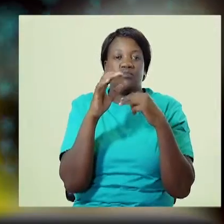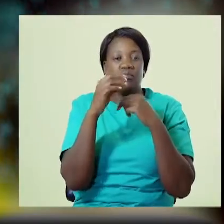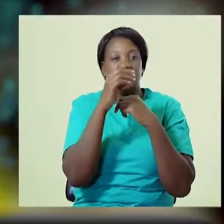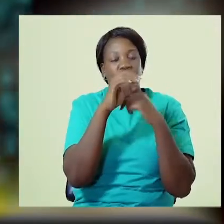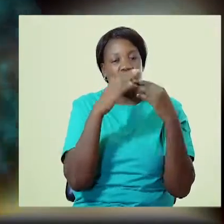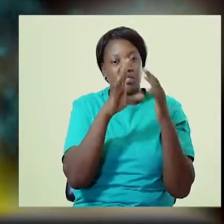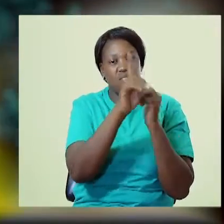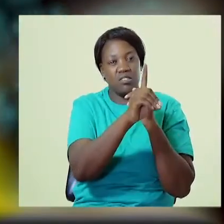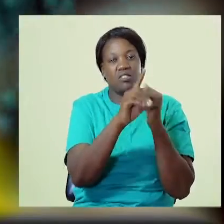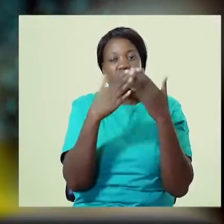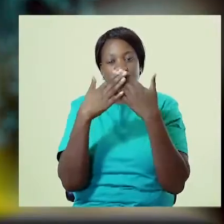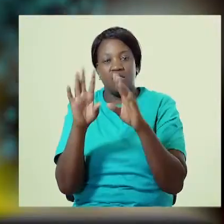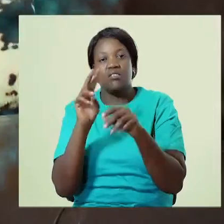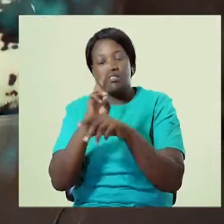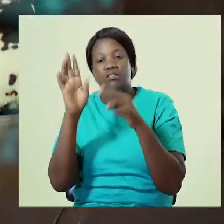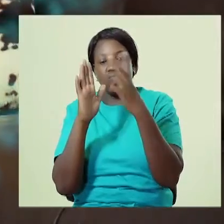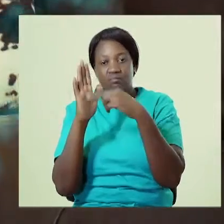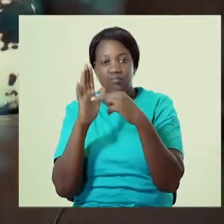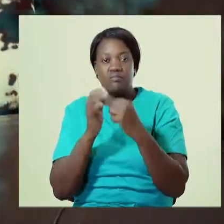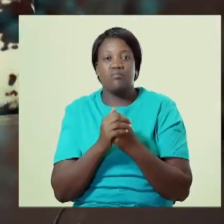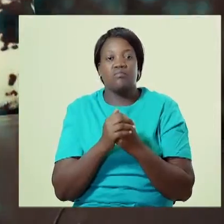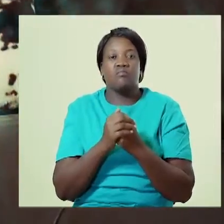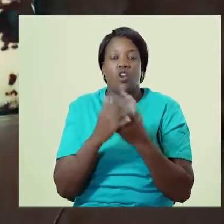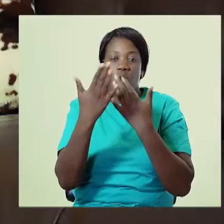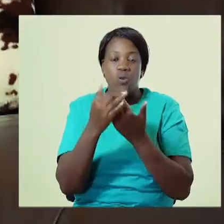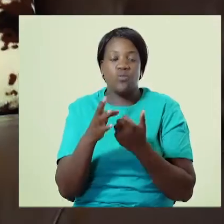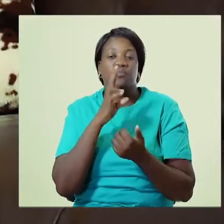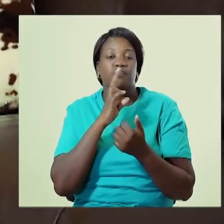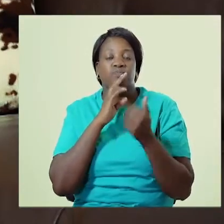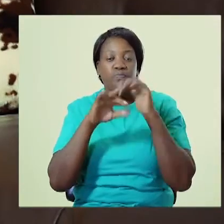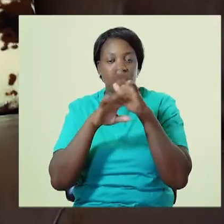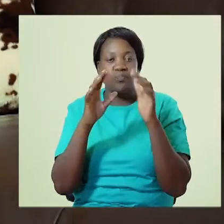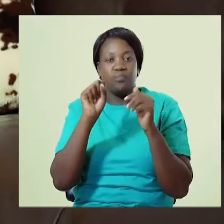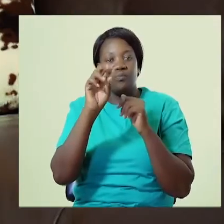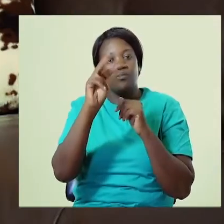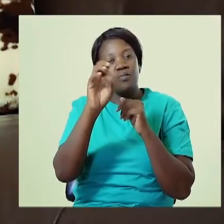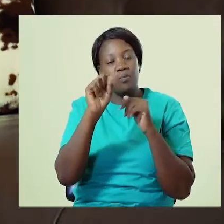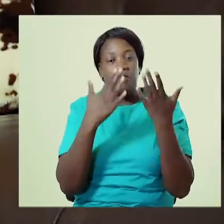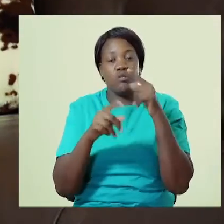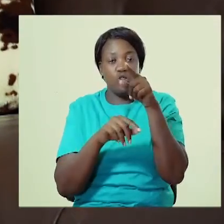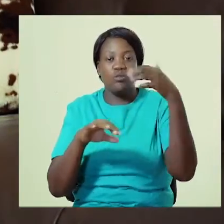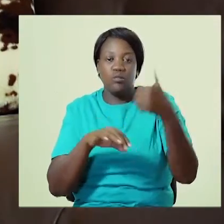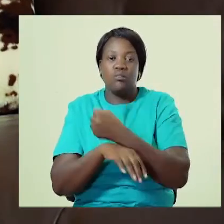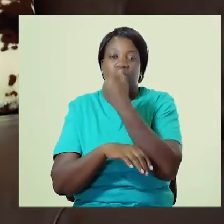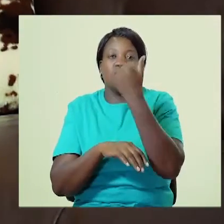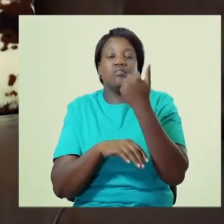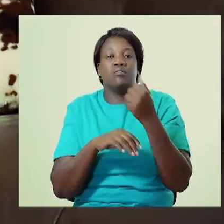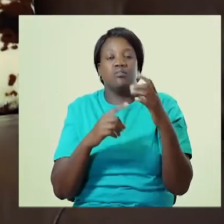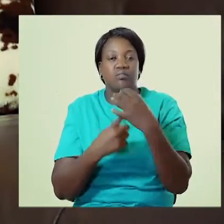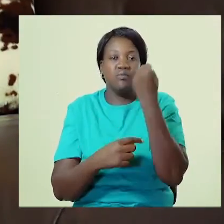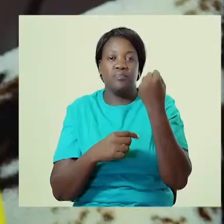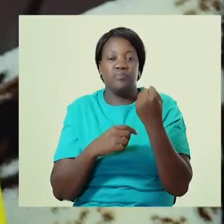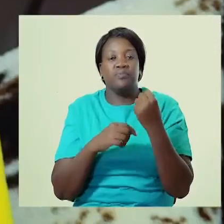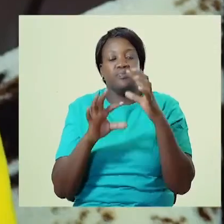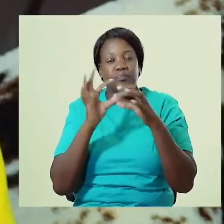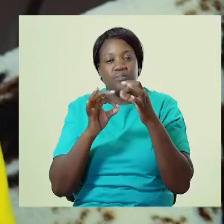the beginning of the second reading? We are waiting for your SMS. Maybe you could be the lucky winner of our special